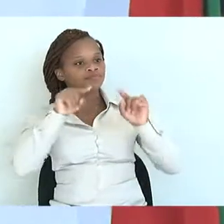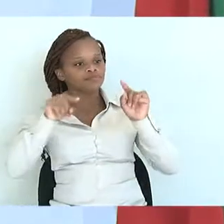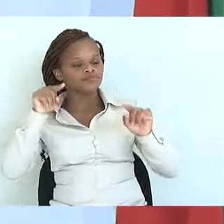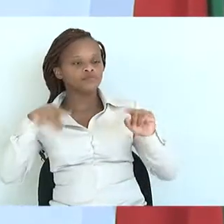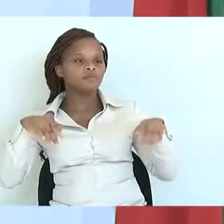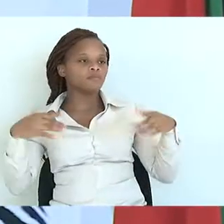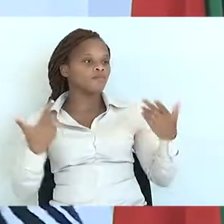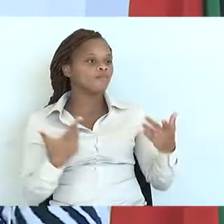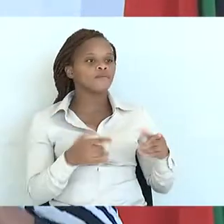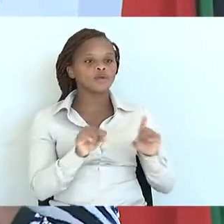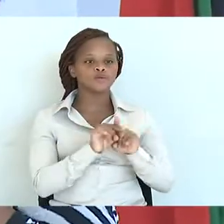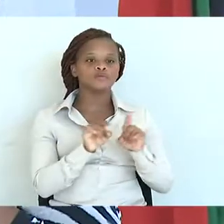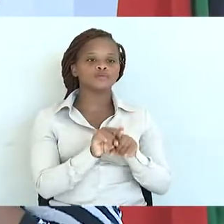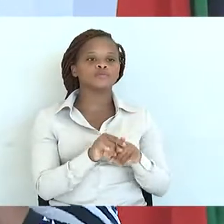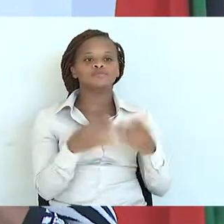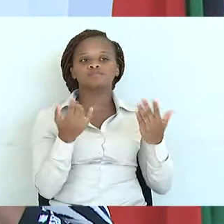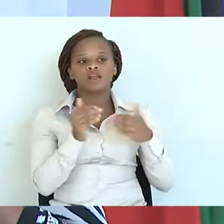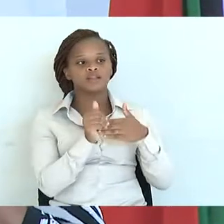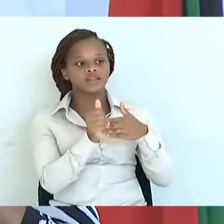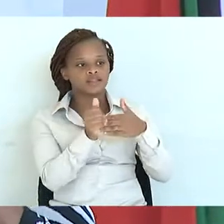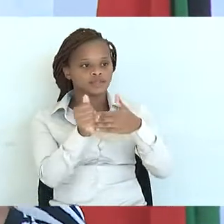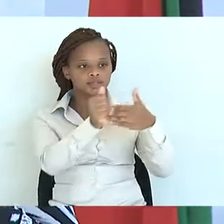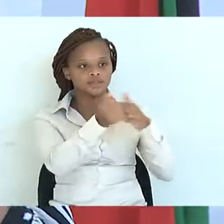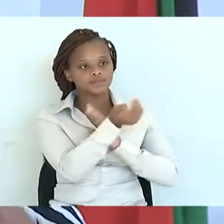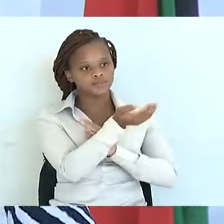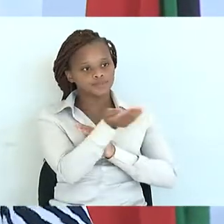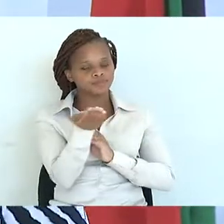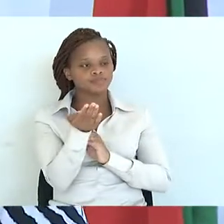bonke abahlonishwa abahleli ngapha.